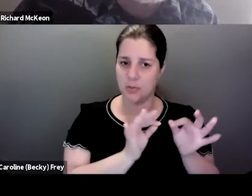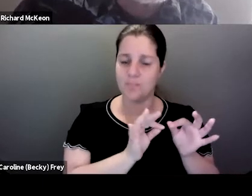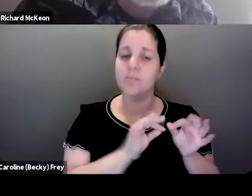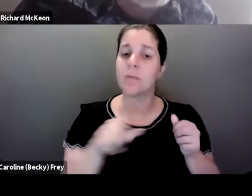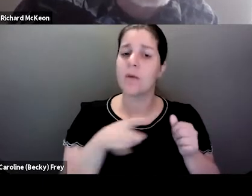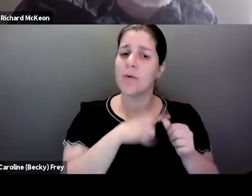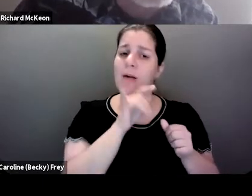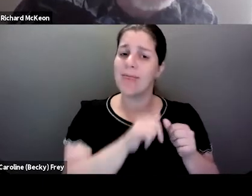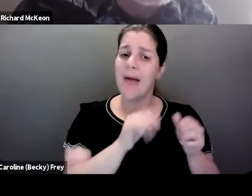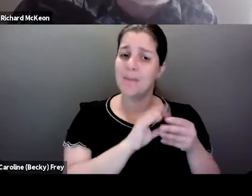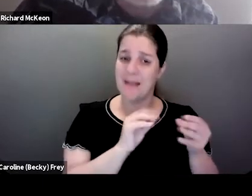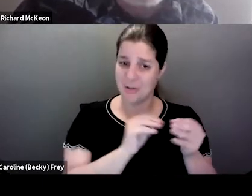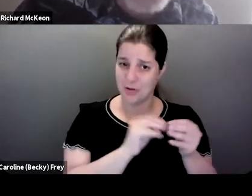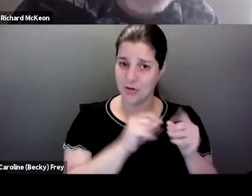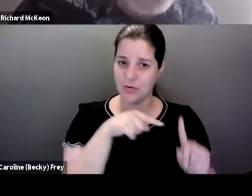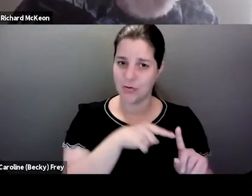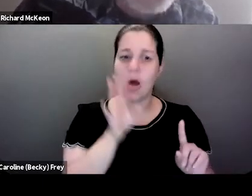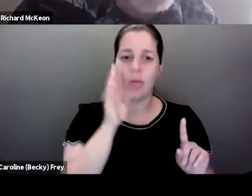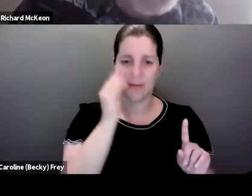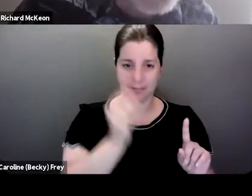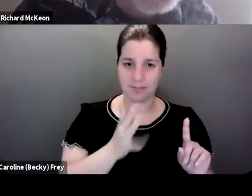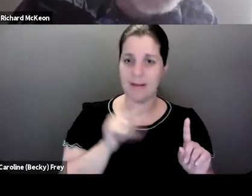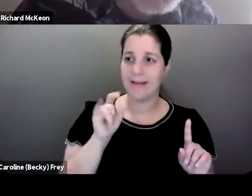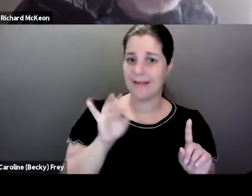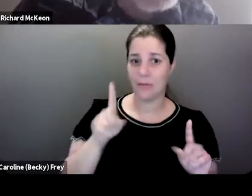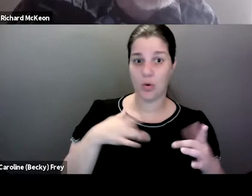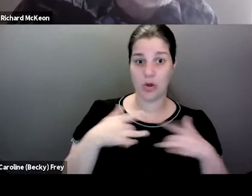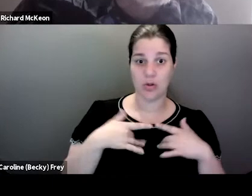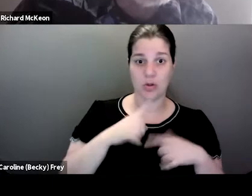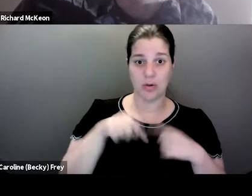basically tells you that if you're concerned about a veteran,